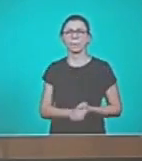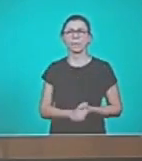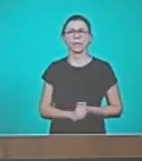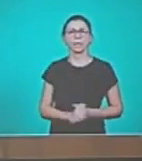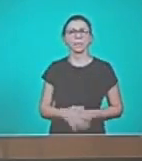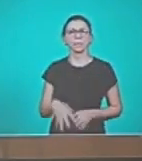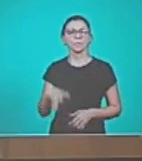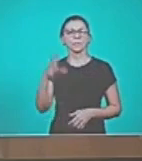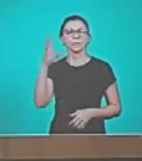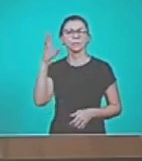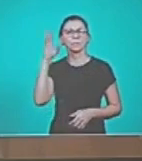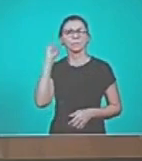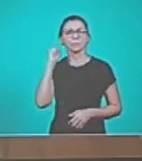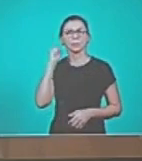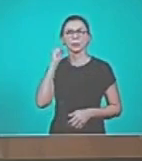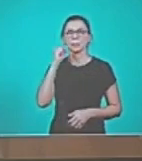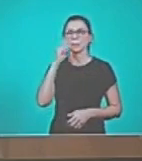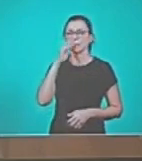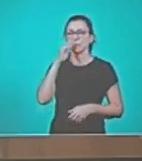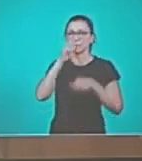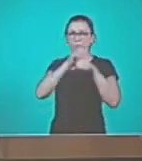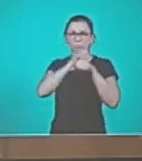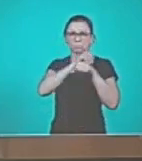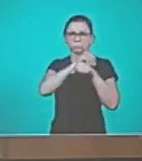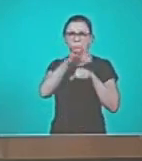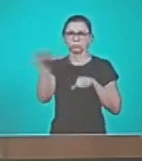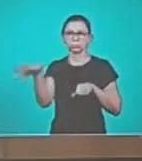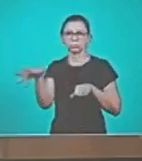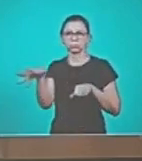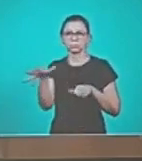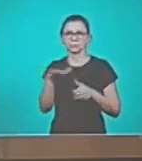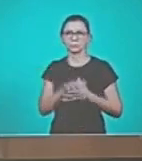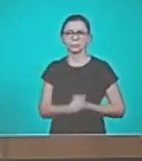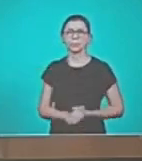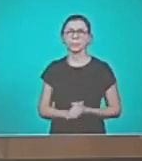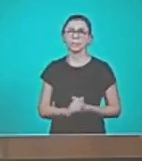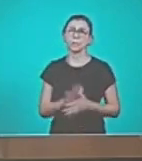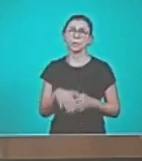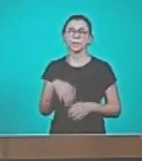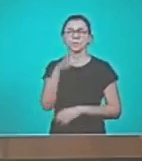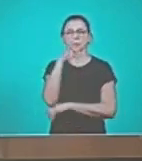So you hear something here, and sometimes you don't